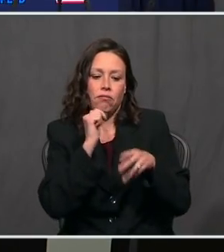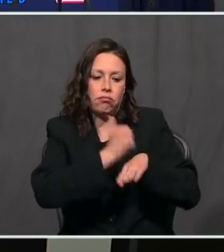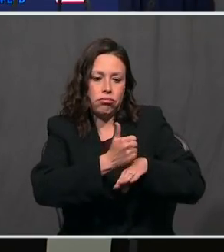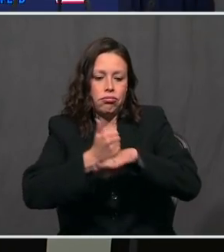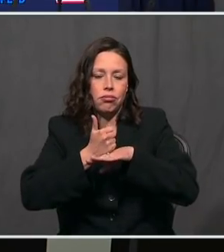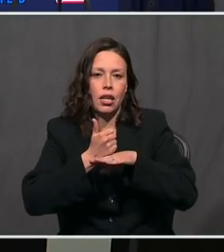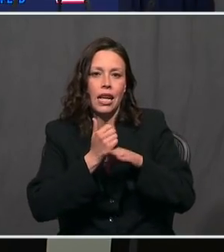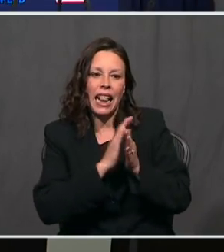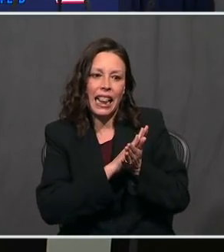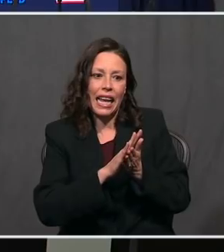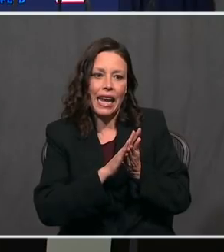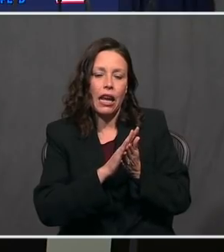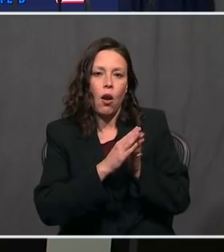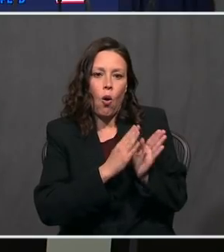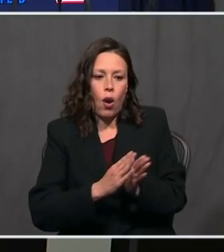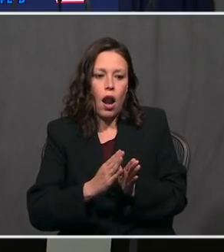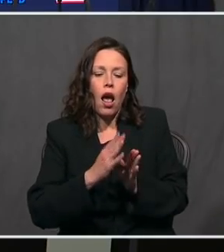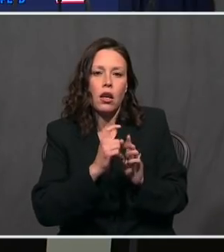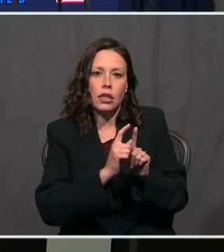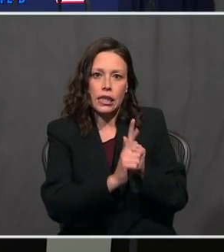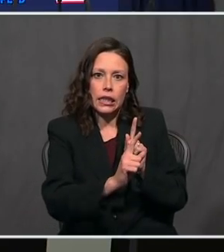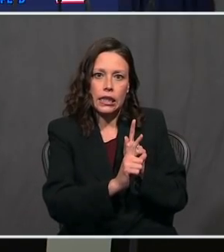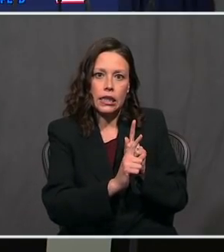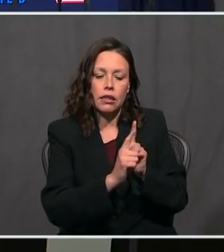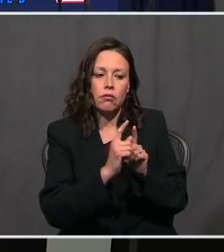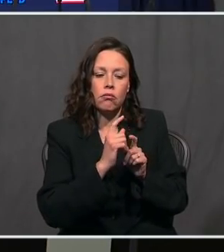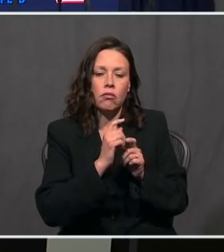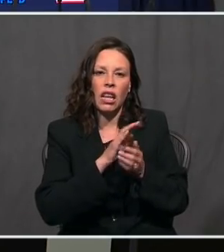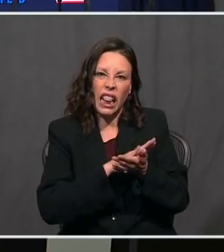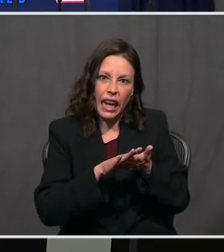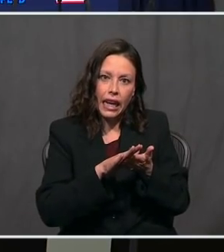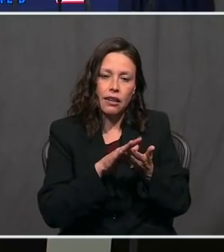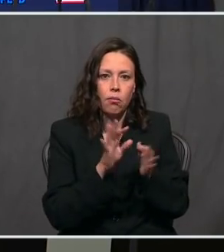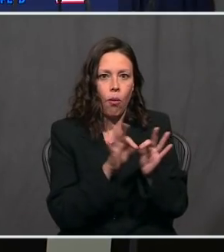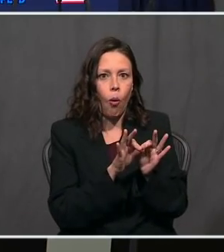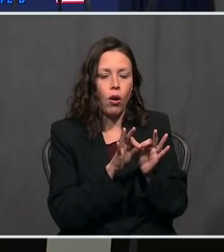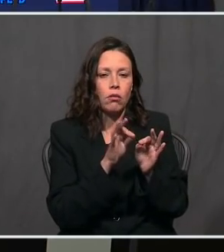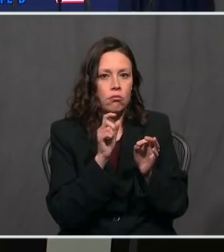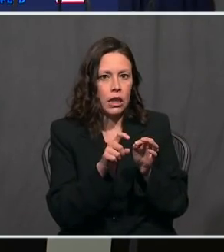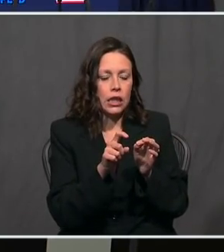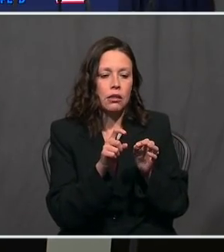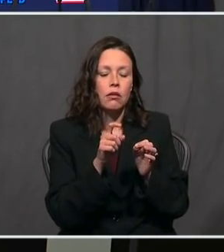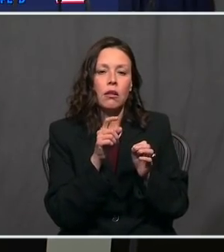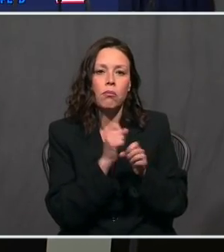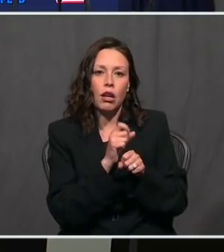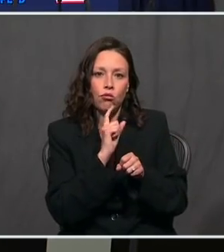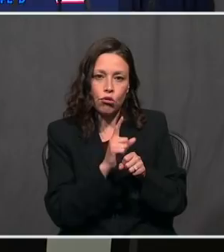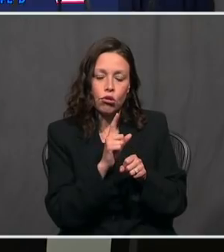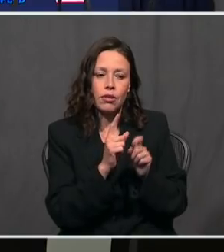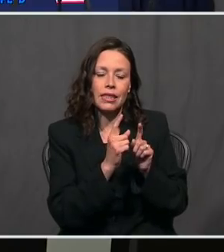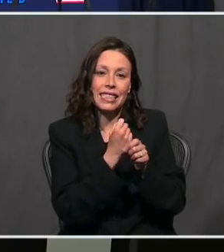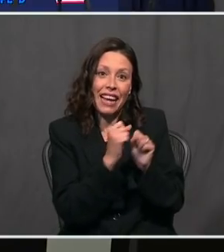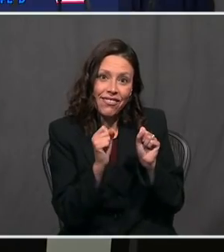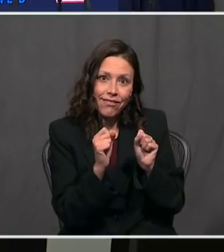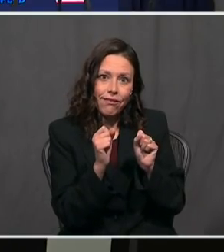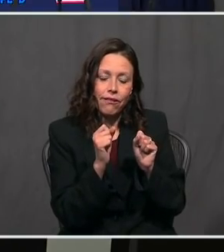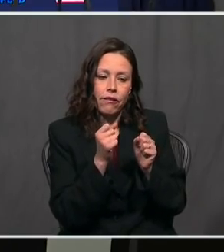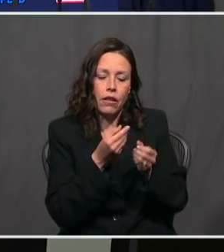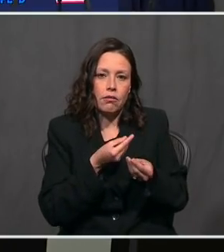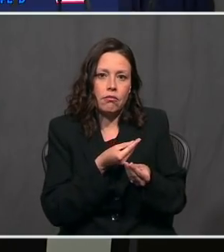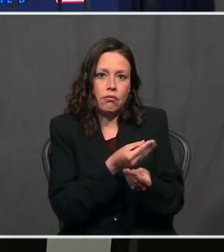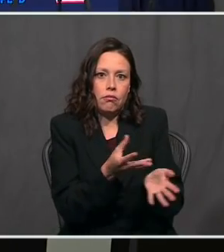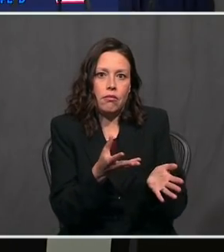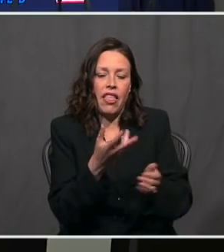enough space for social distancing. It's got to be safe and clean, obviously, the way that we need to, but we have to ensure safety for the